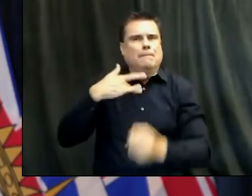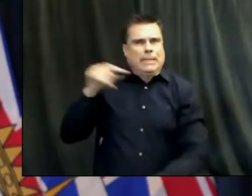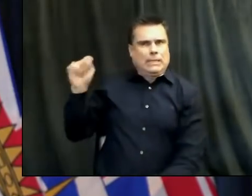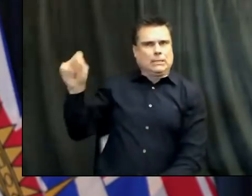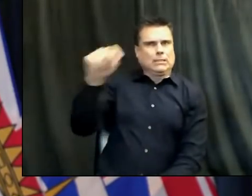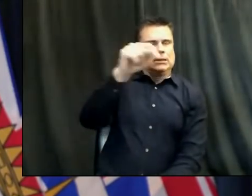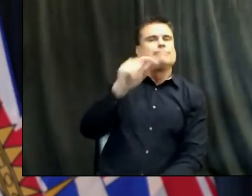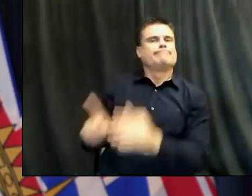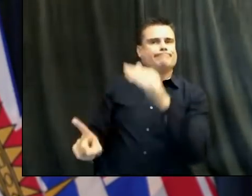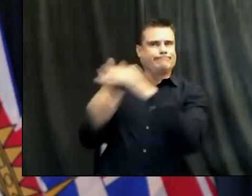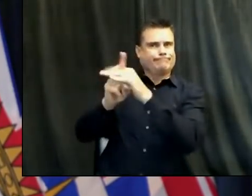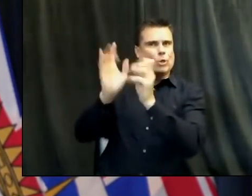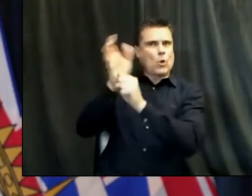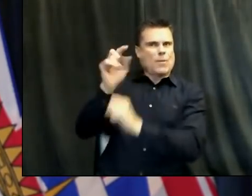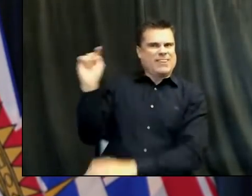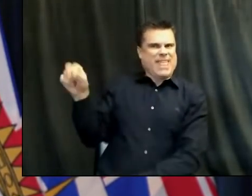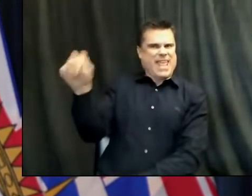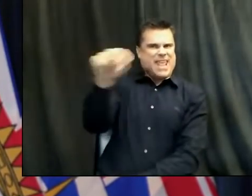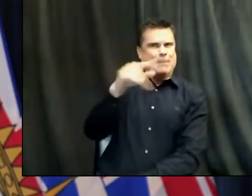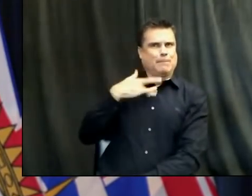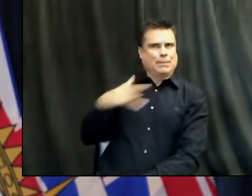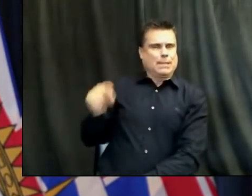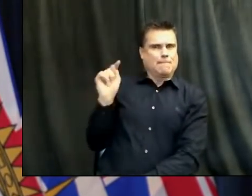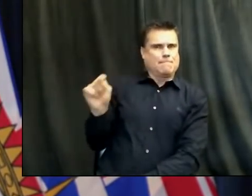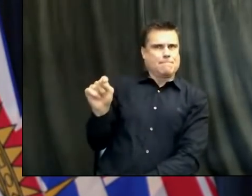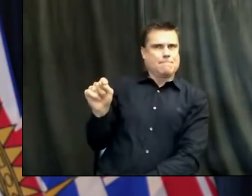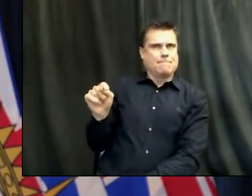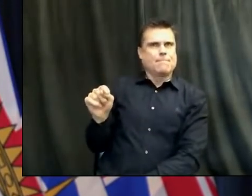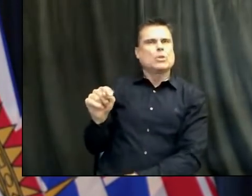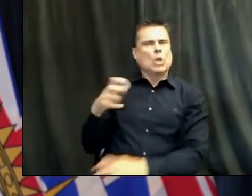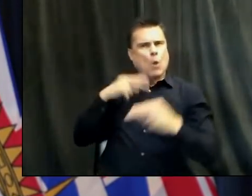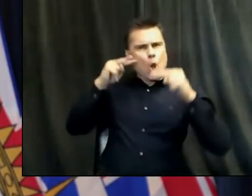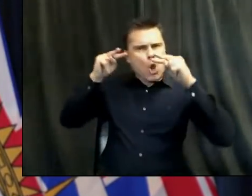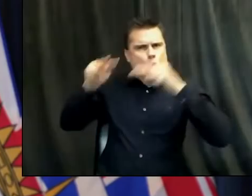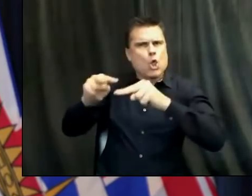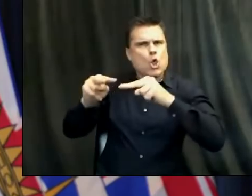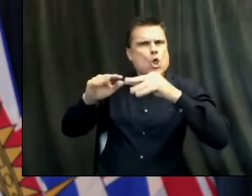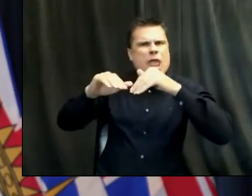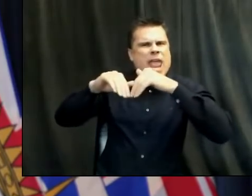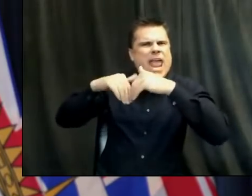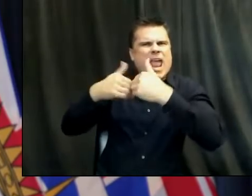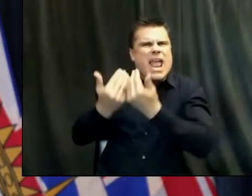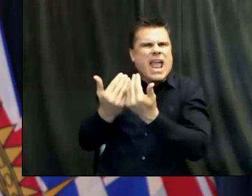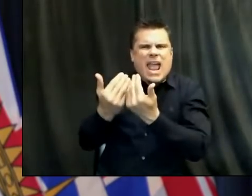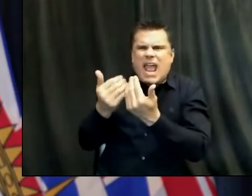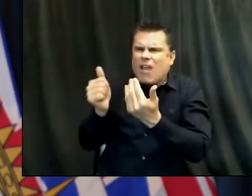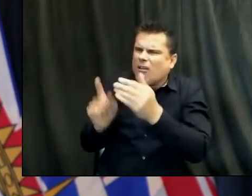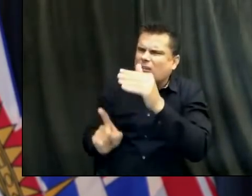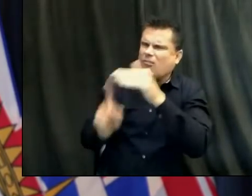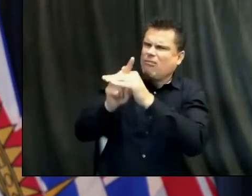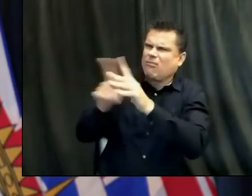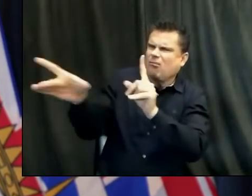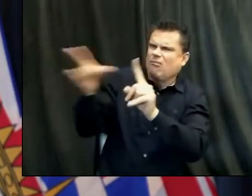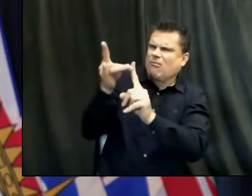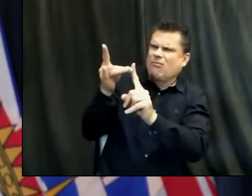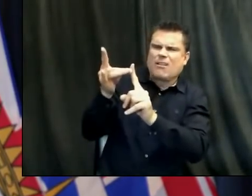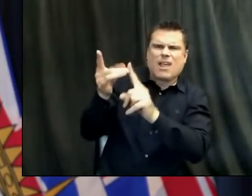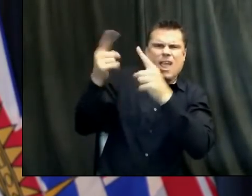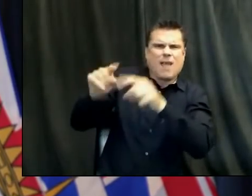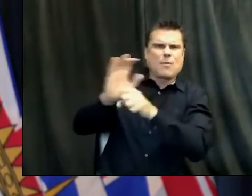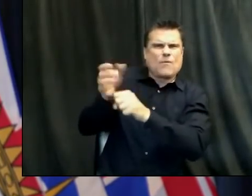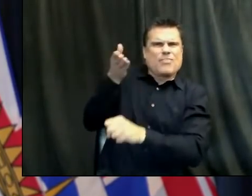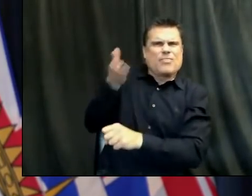about transmissibility and situations where we're seeing people transmit the virus, whether it's, lunchrooms, common